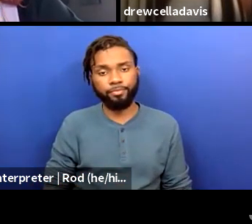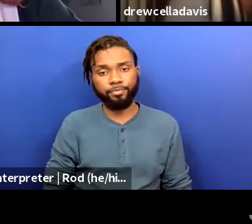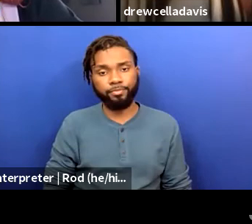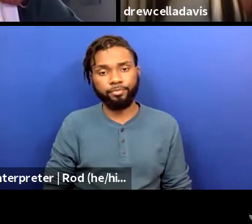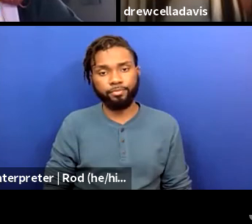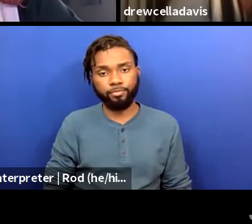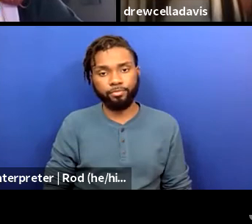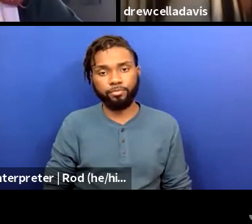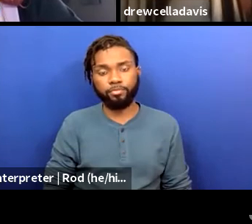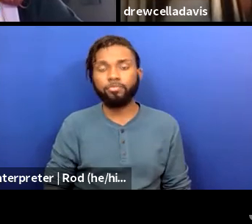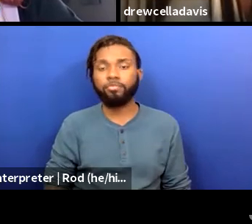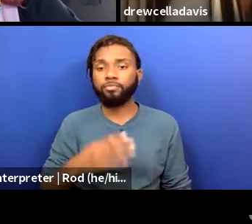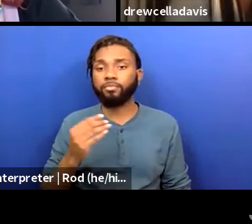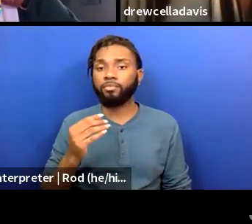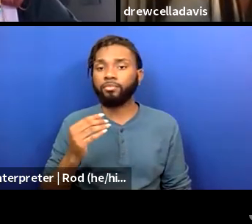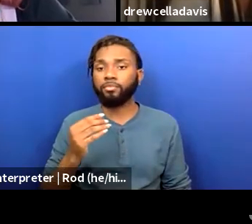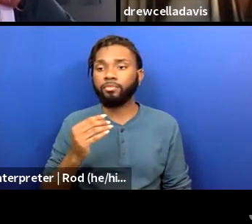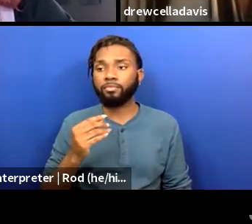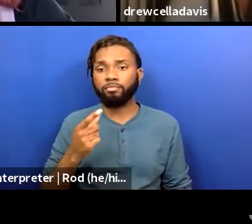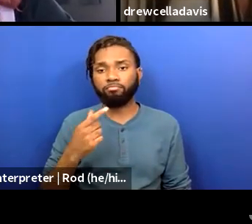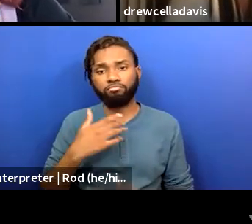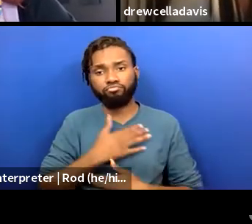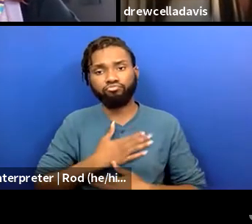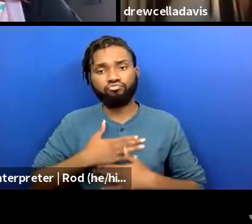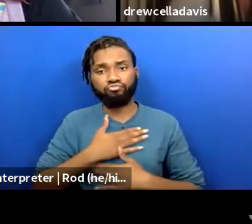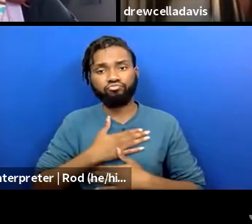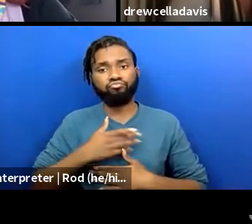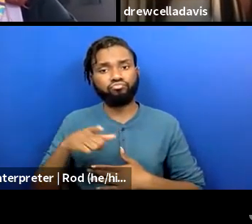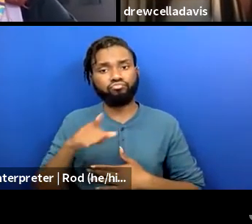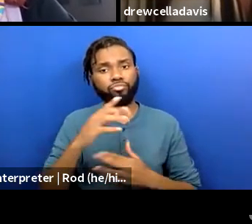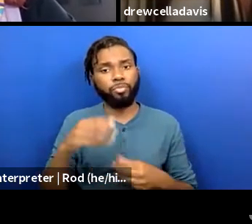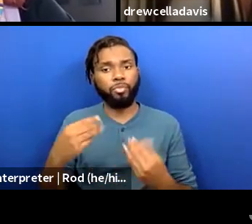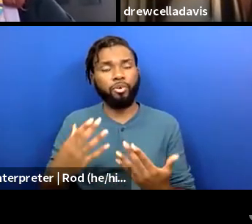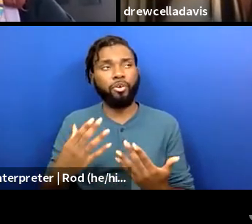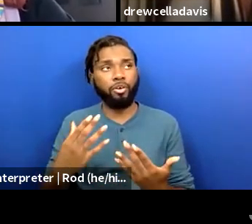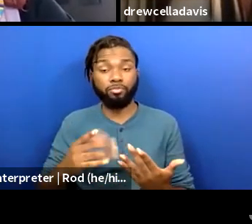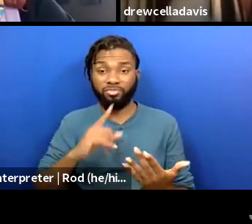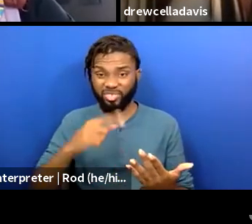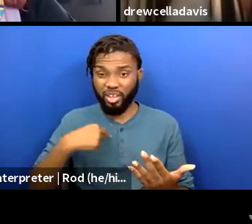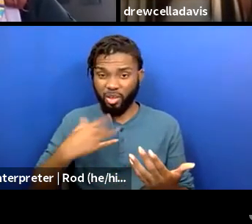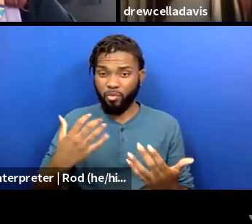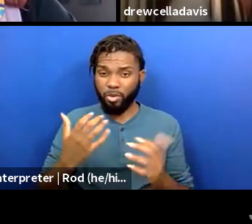the entertainment they brought. You know, I want to be an entertainer.